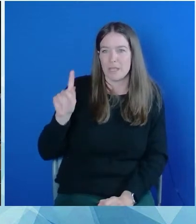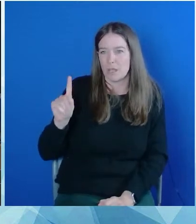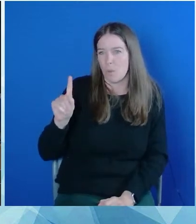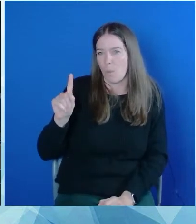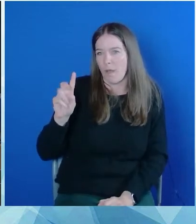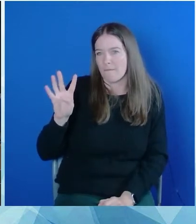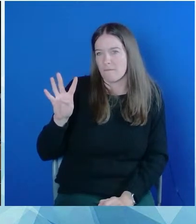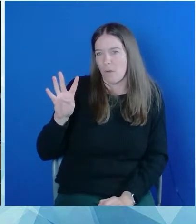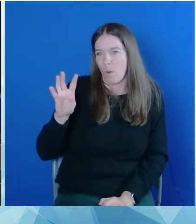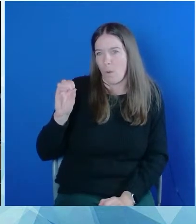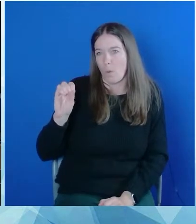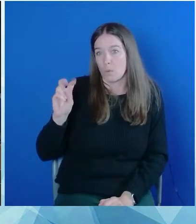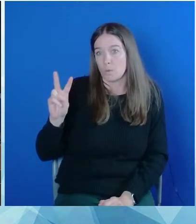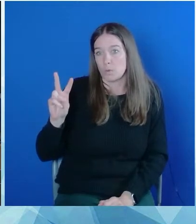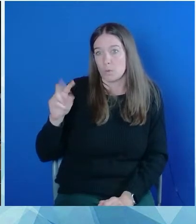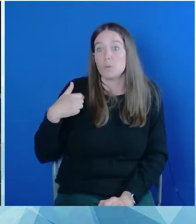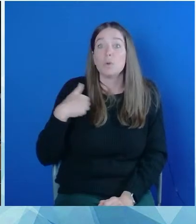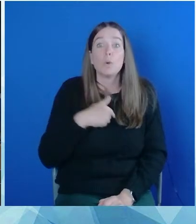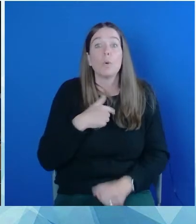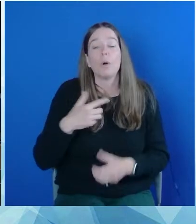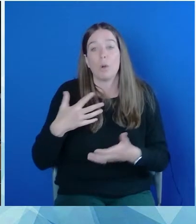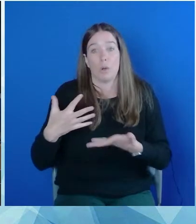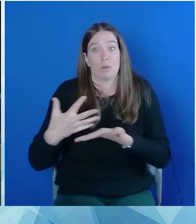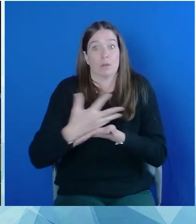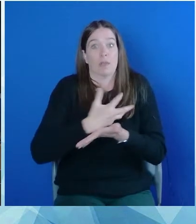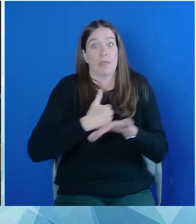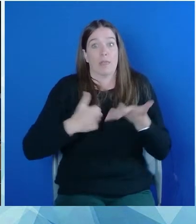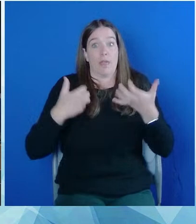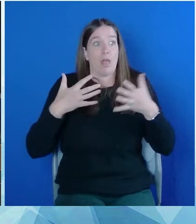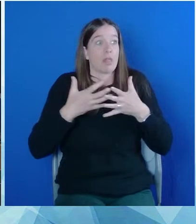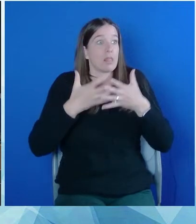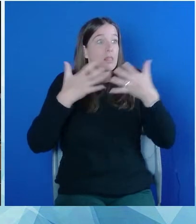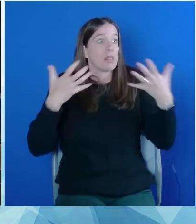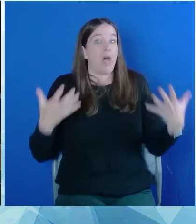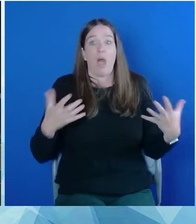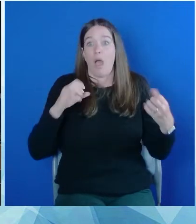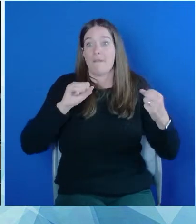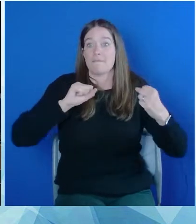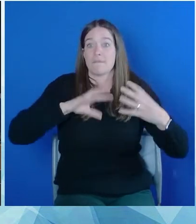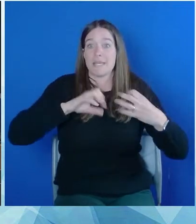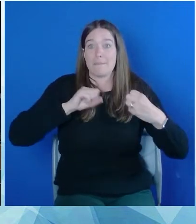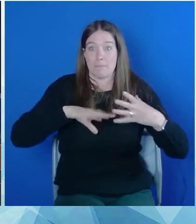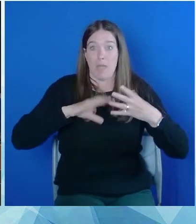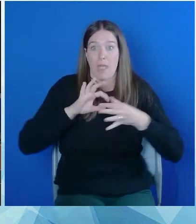of feedback online regarding that. Oh, I missed